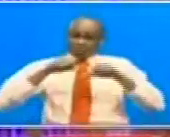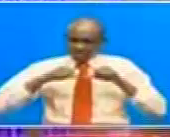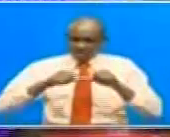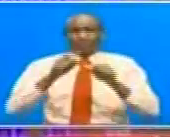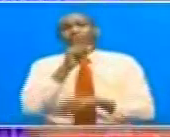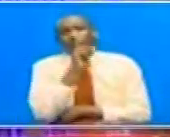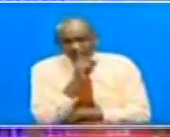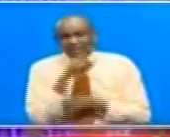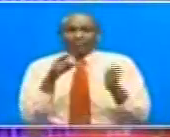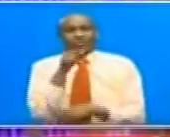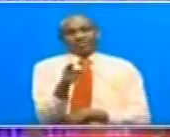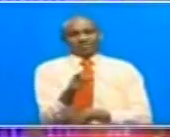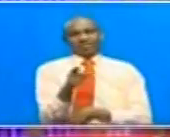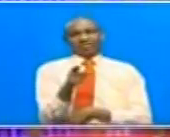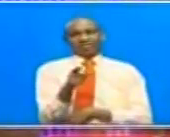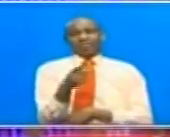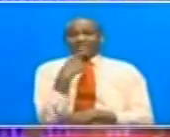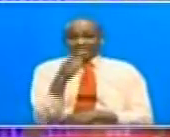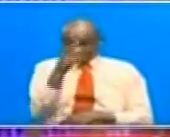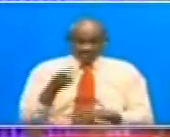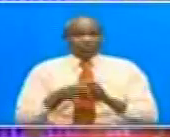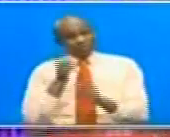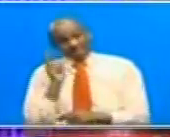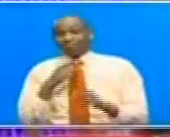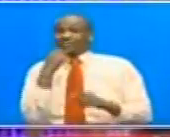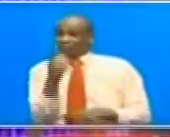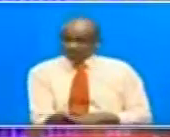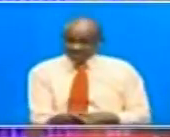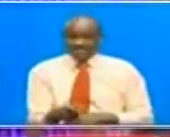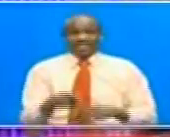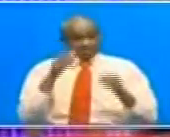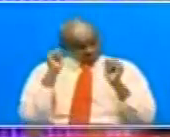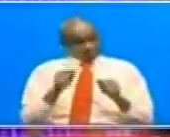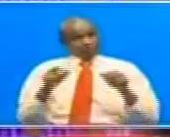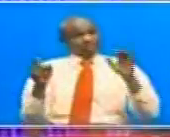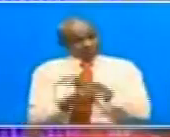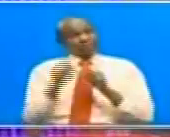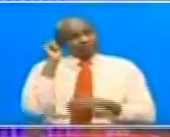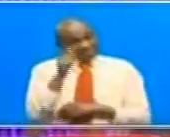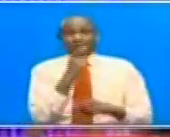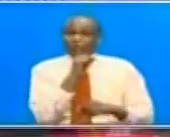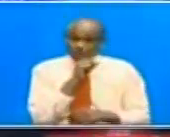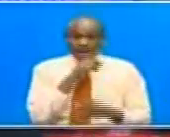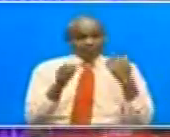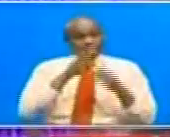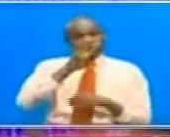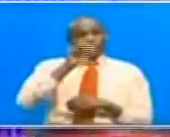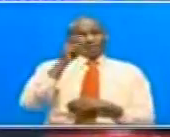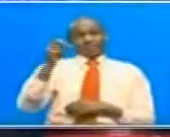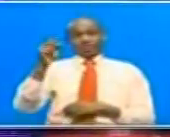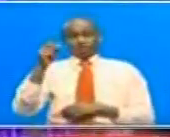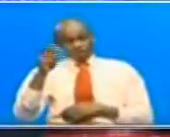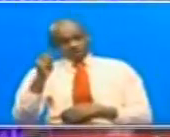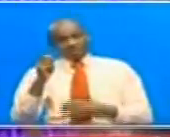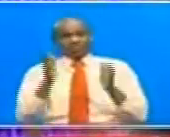keeping quiet about, you know, I'm not saying that he resigned immediately. What I'm saying is that as long as the deputy president is keeping quiet about Western, about Eastern,